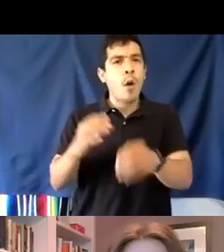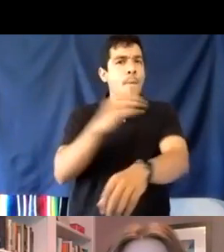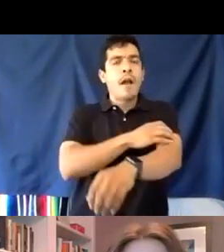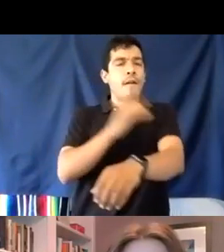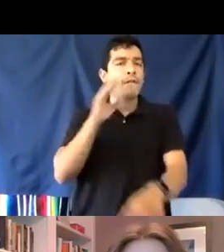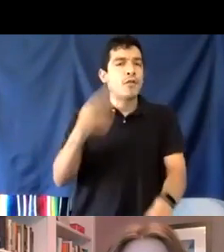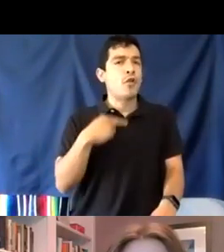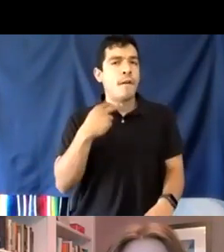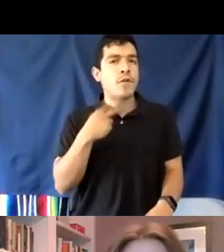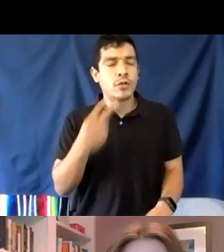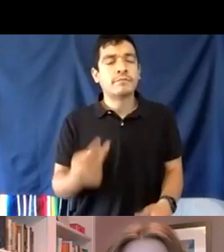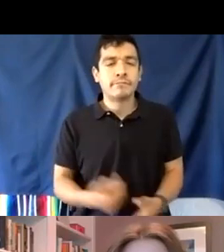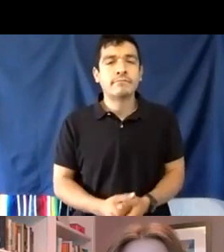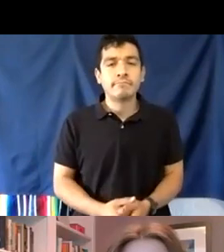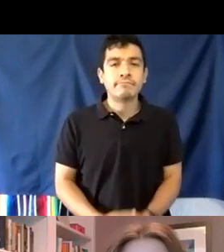with your ask.